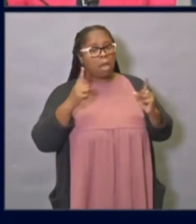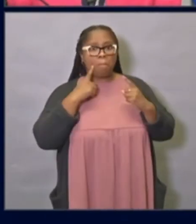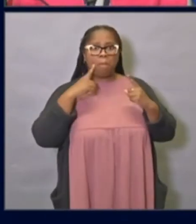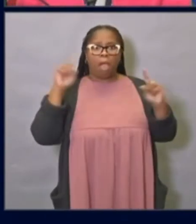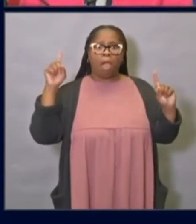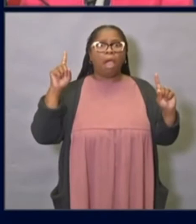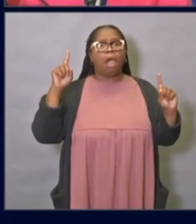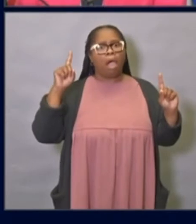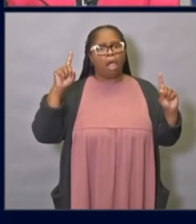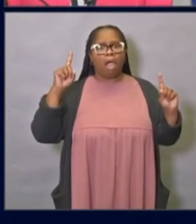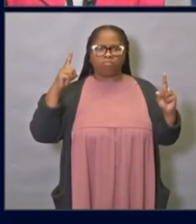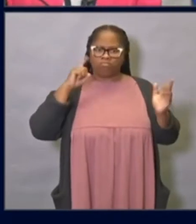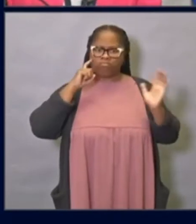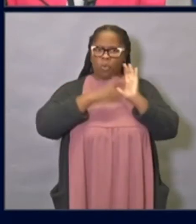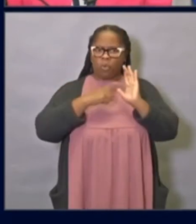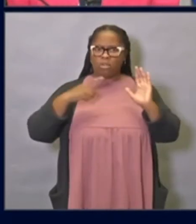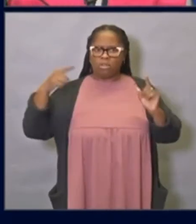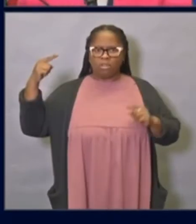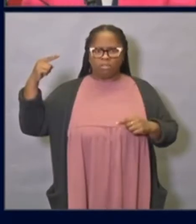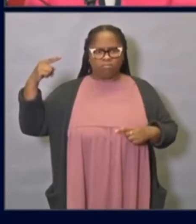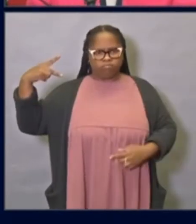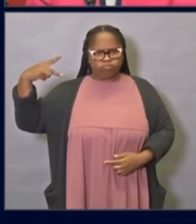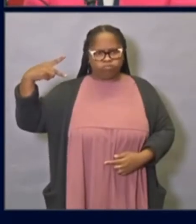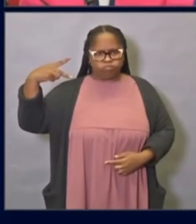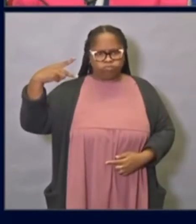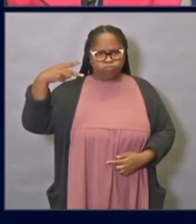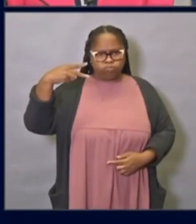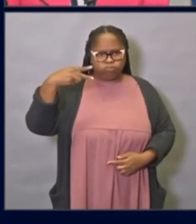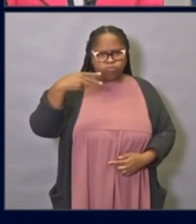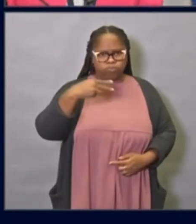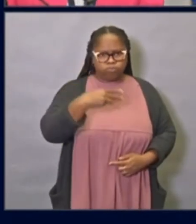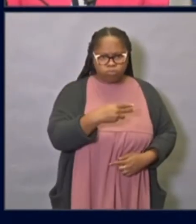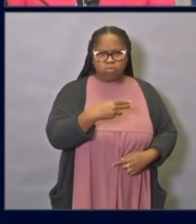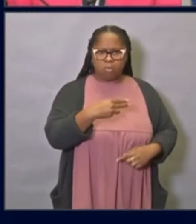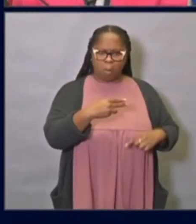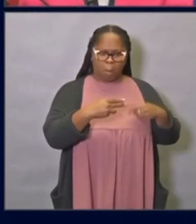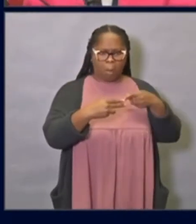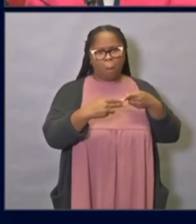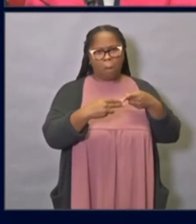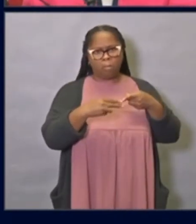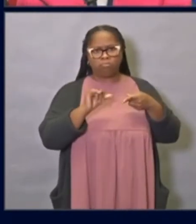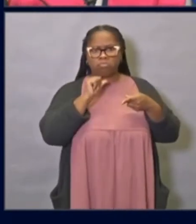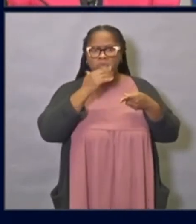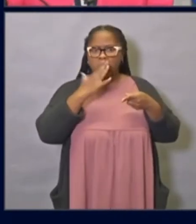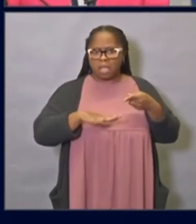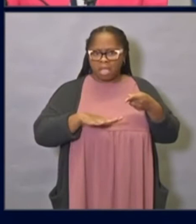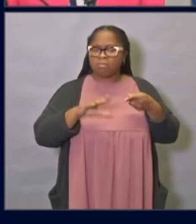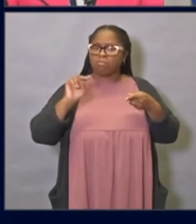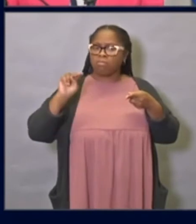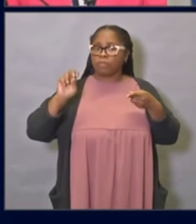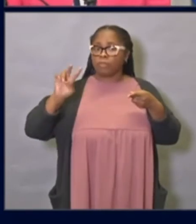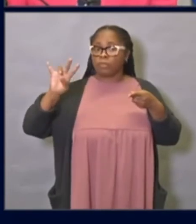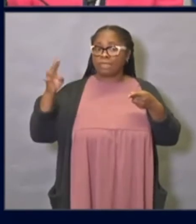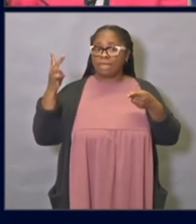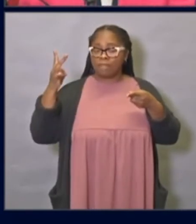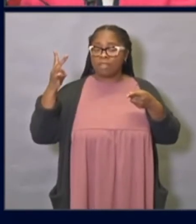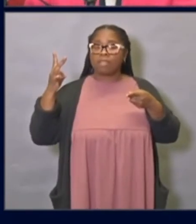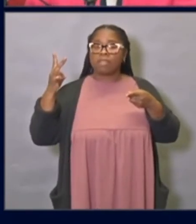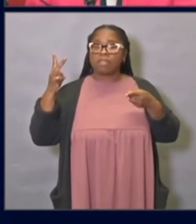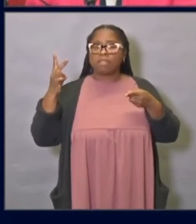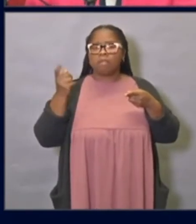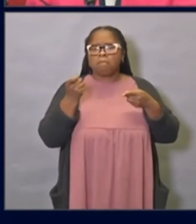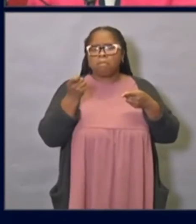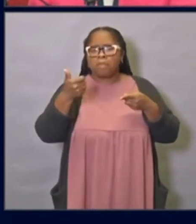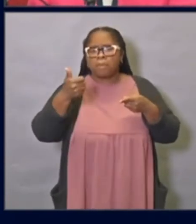significantly, and Black residents on November 7th had a rate of hospitalization that was only